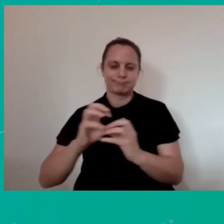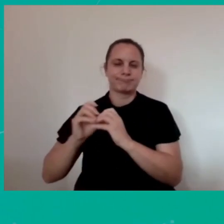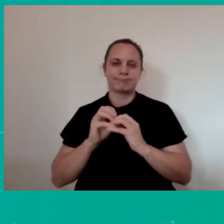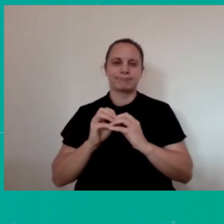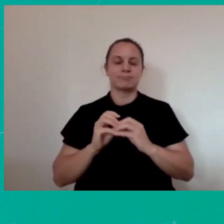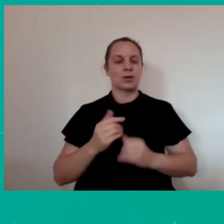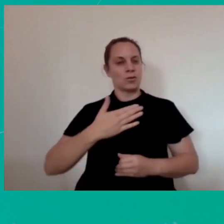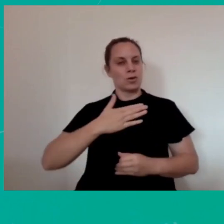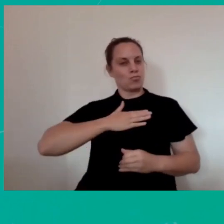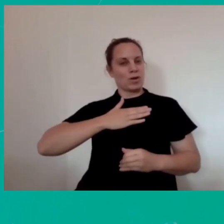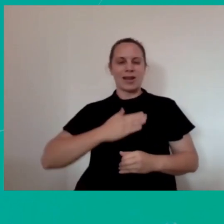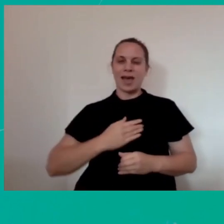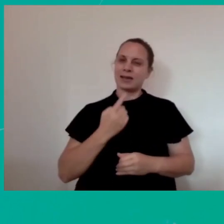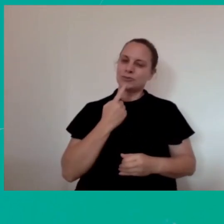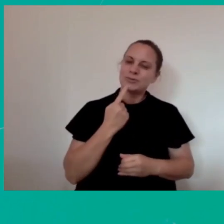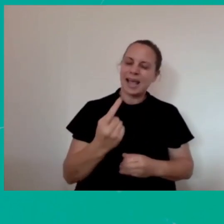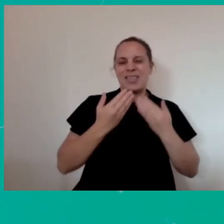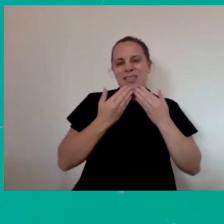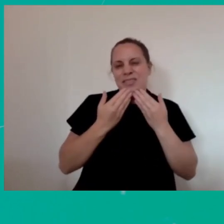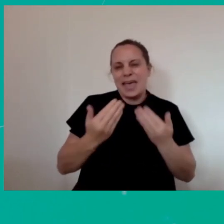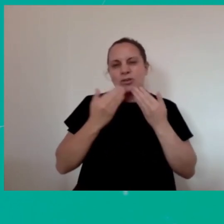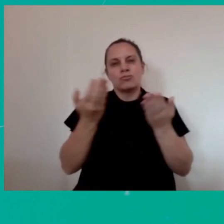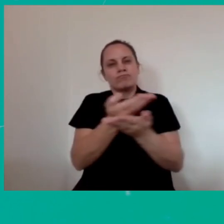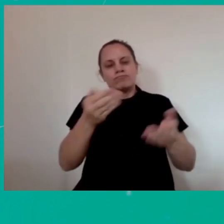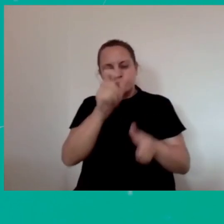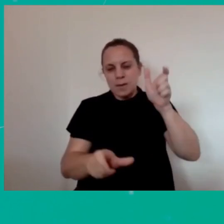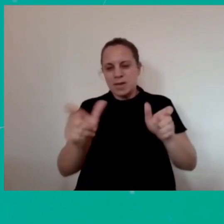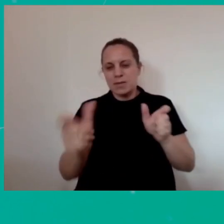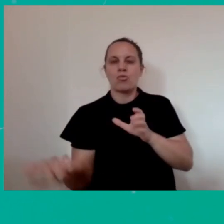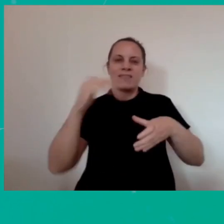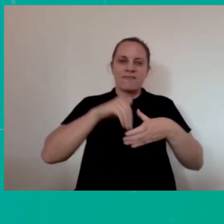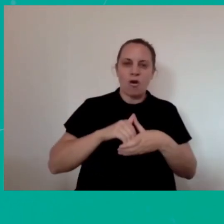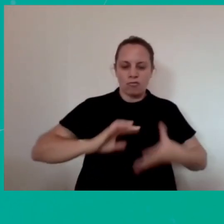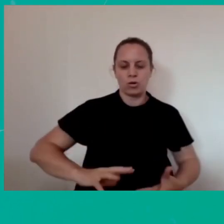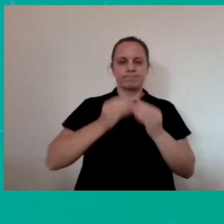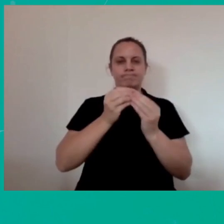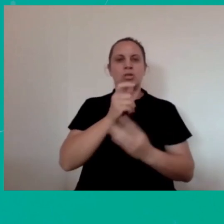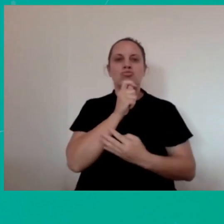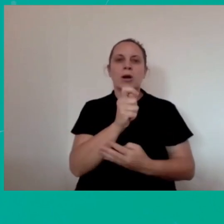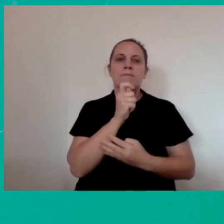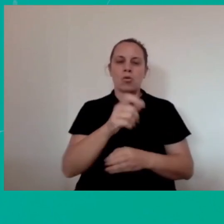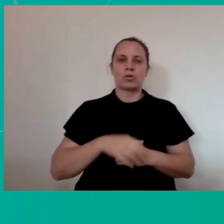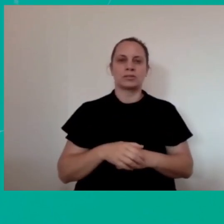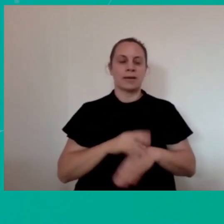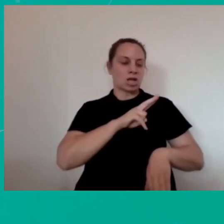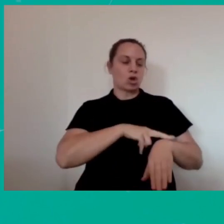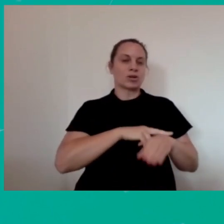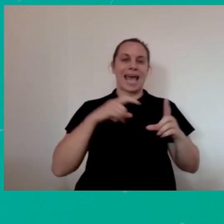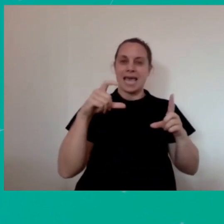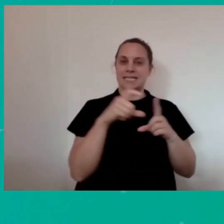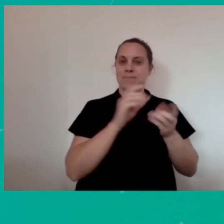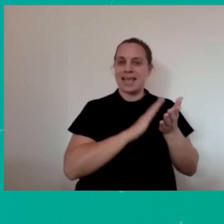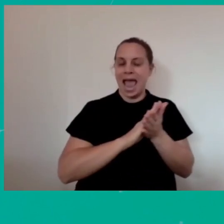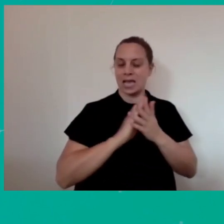my heartfelt thanks to all those who contributed to these reports. Firstly, to Dr. Debbie Hager, researcher